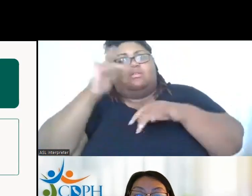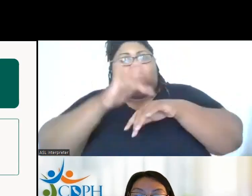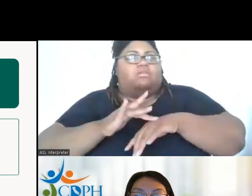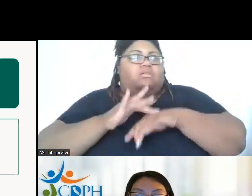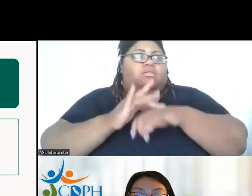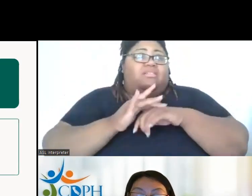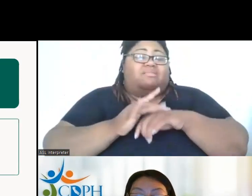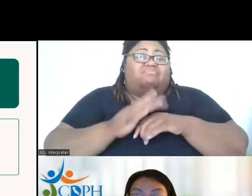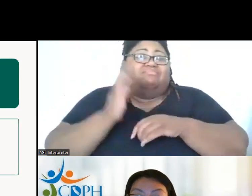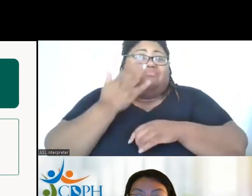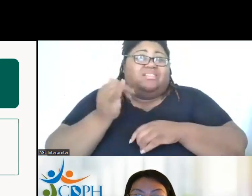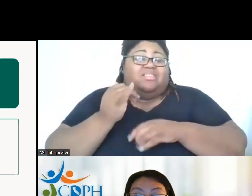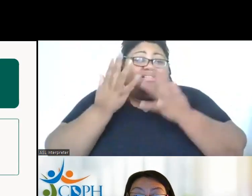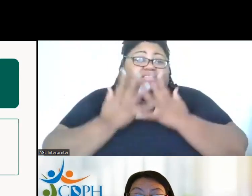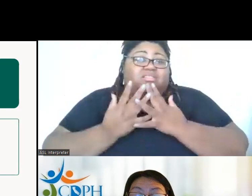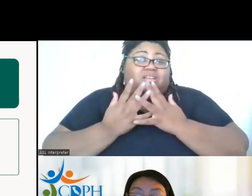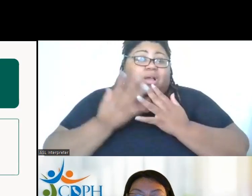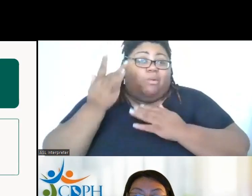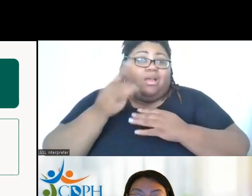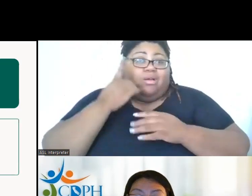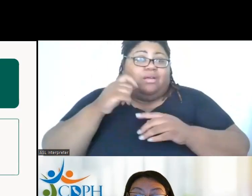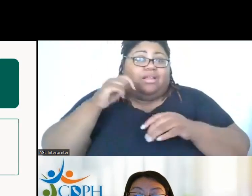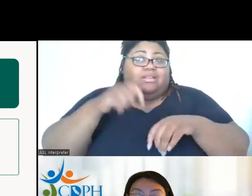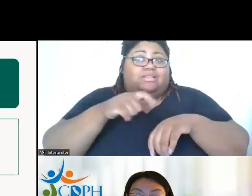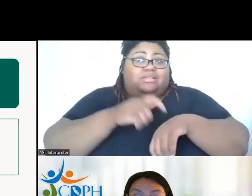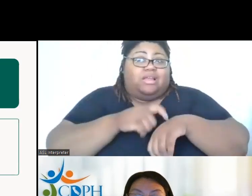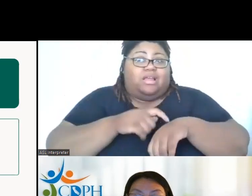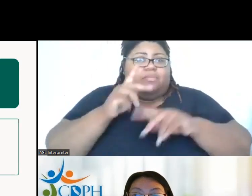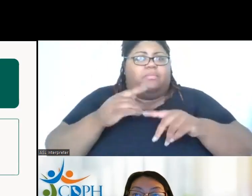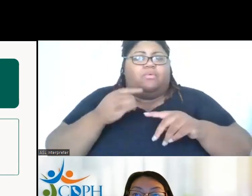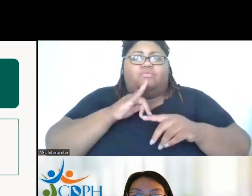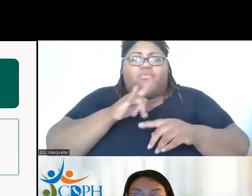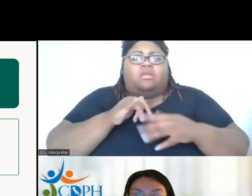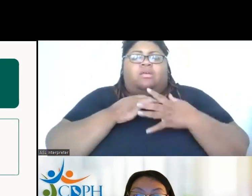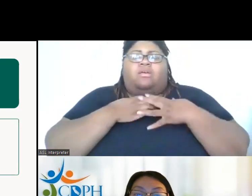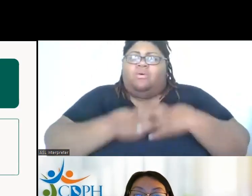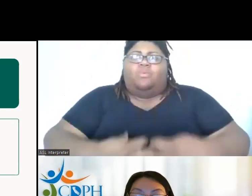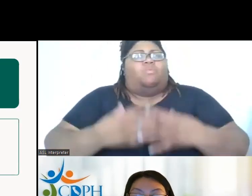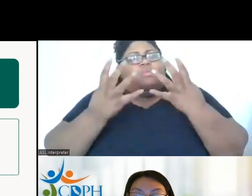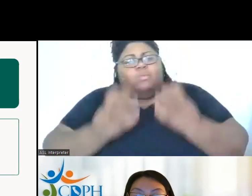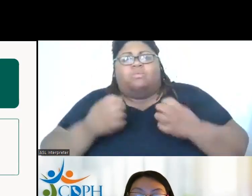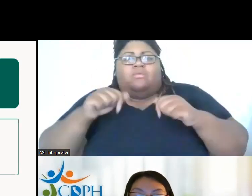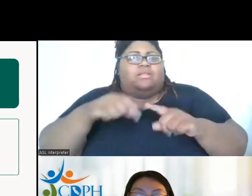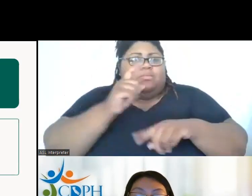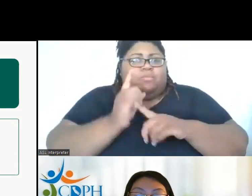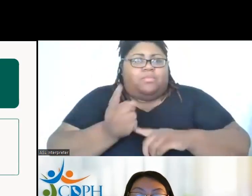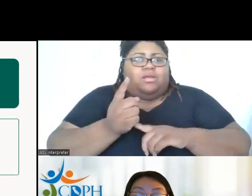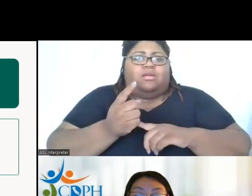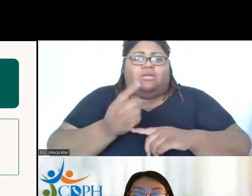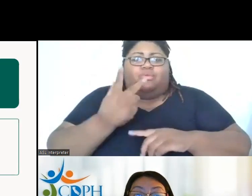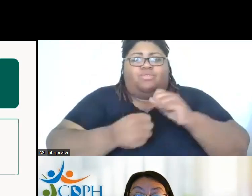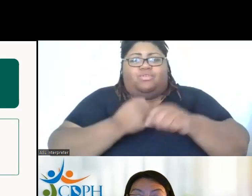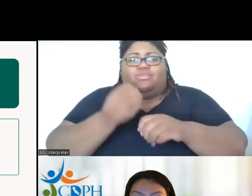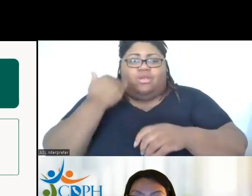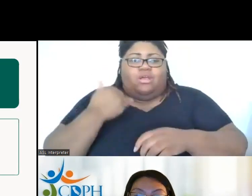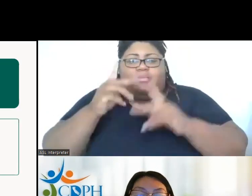shame, because we're actually at the moment where people were really desperate for this moment 3 years ago. Everybody really wanted there to be the opportunity